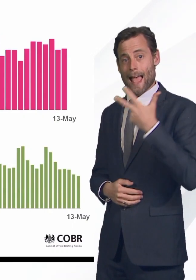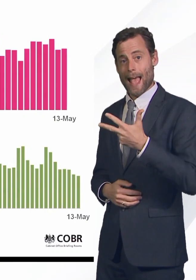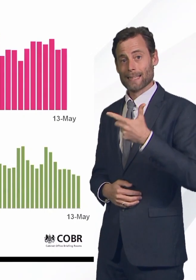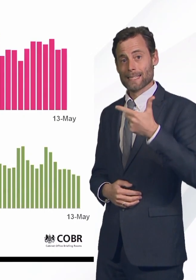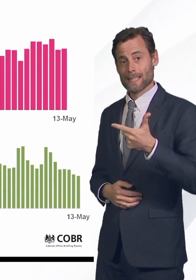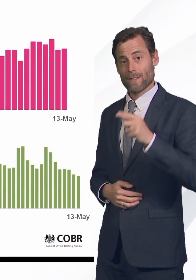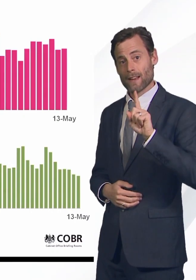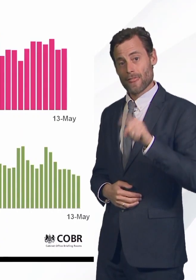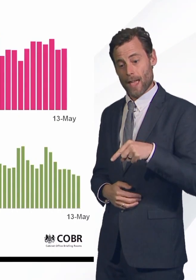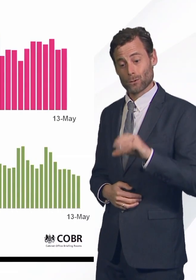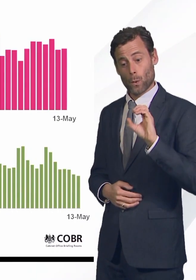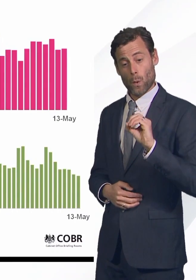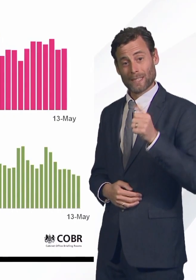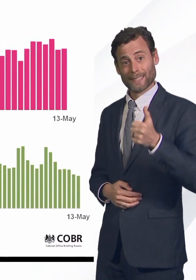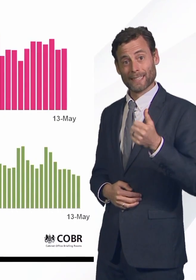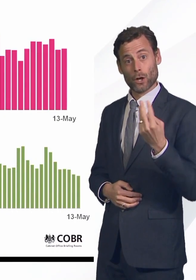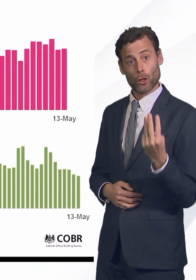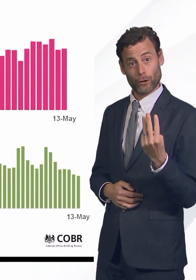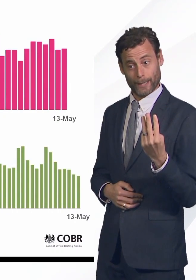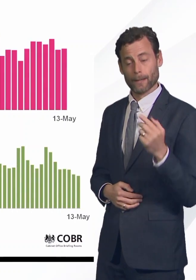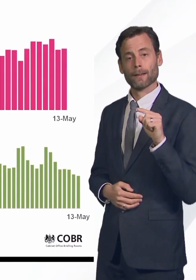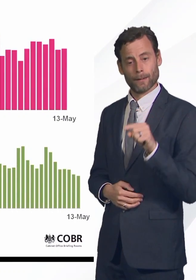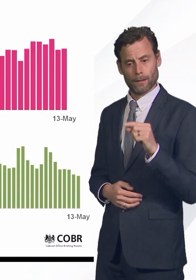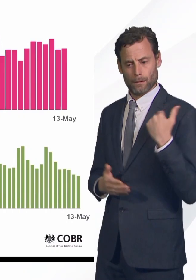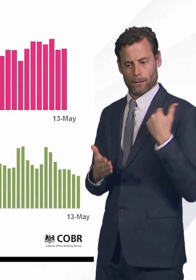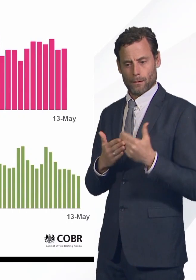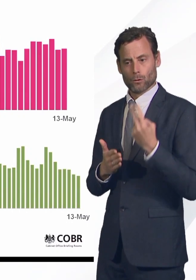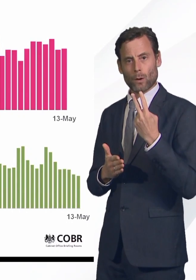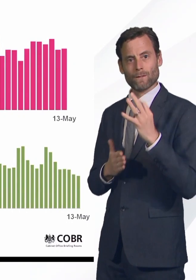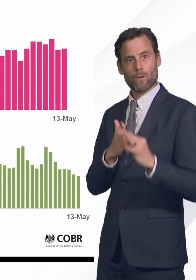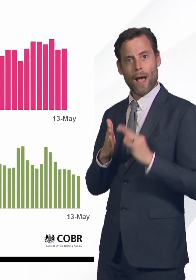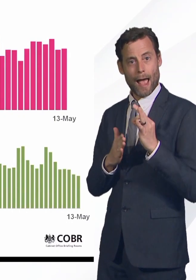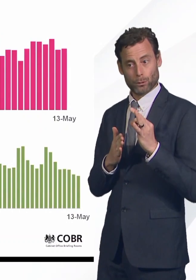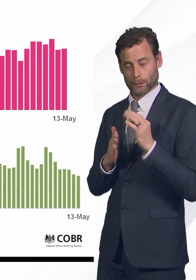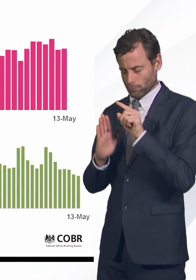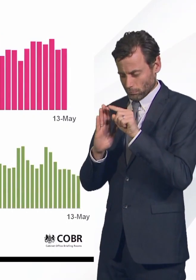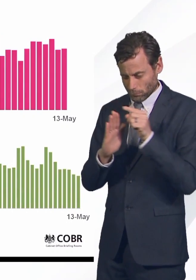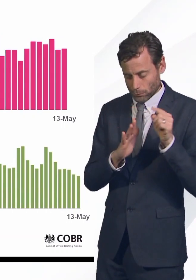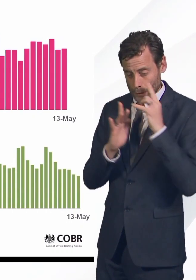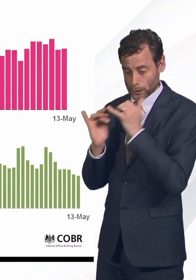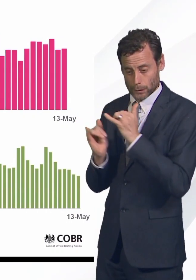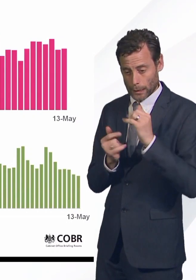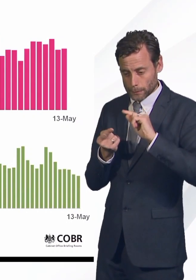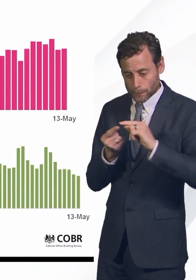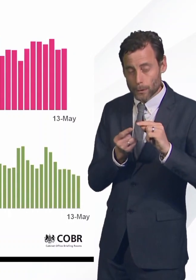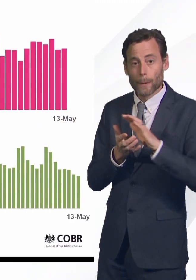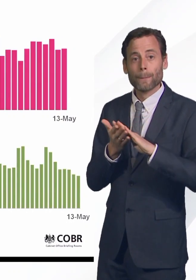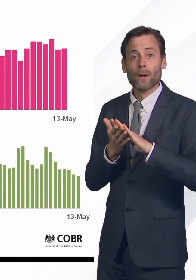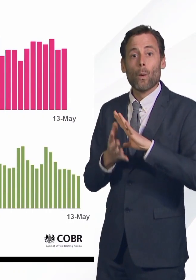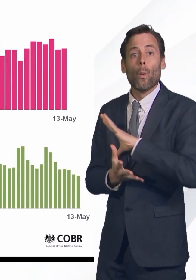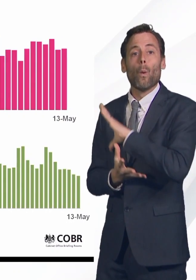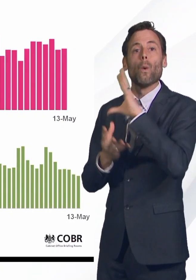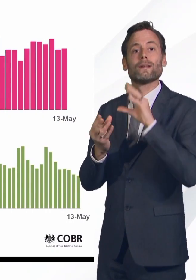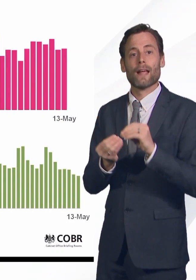87,063 tests were completed in the previous 24 hours, and that brings the total of tests that have been completed